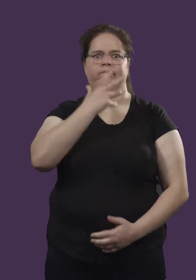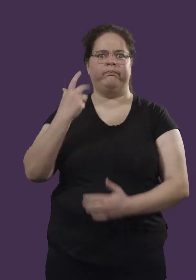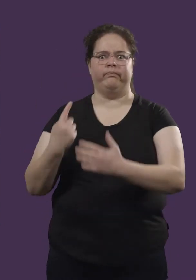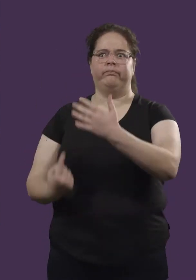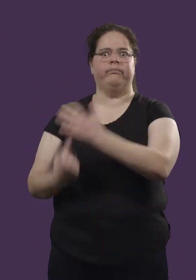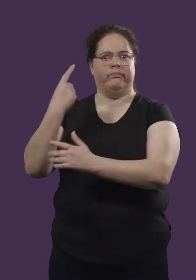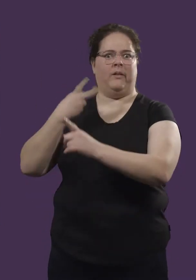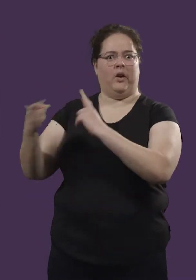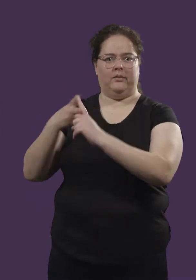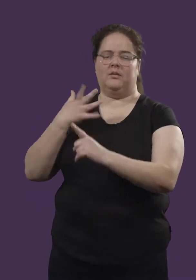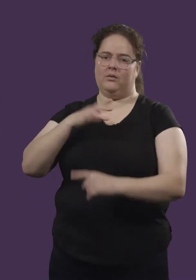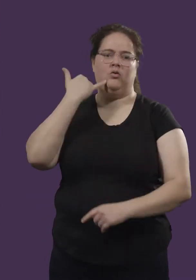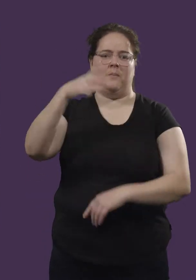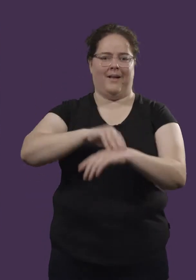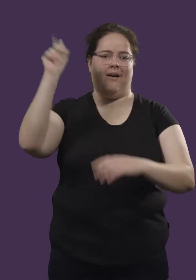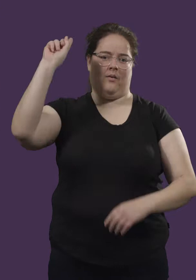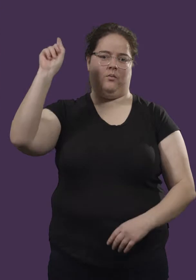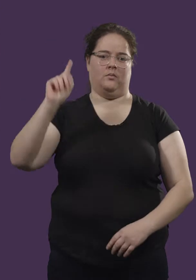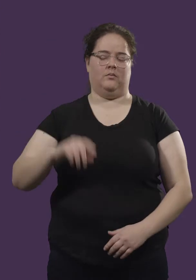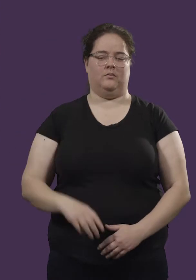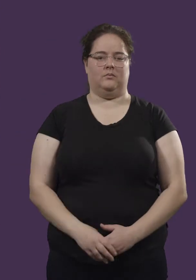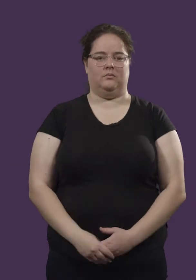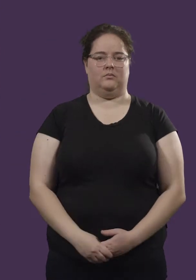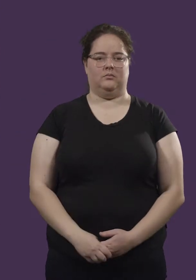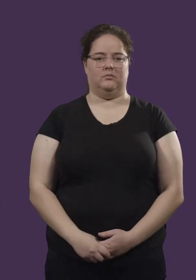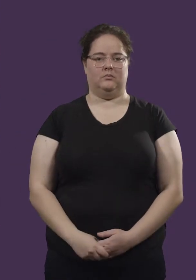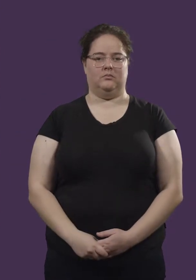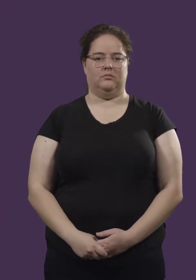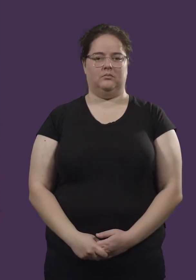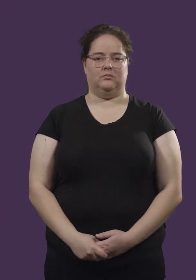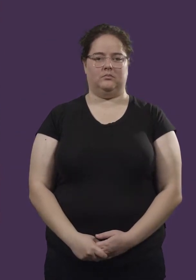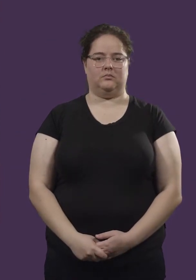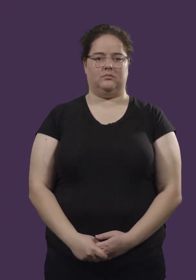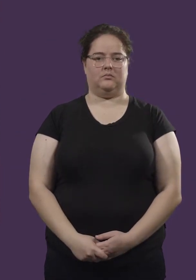If a serious violent incident is occurring, you need to call the police immediately.